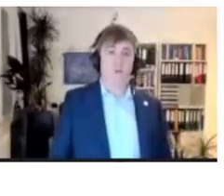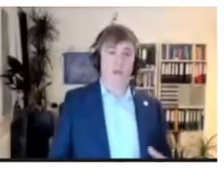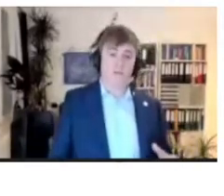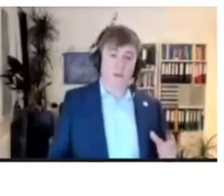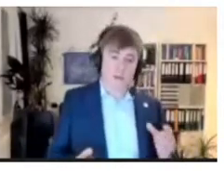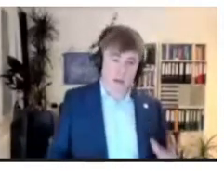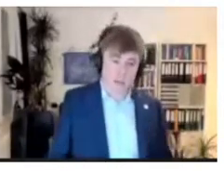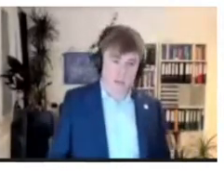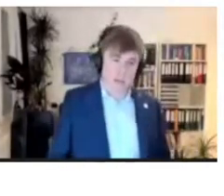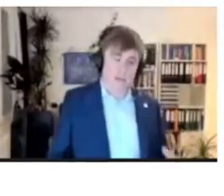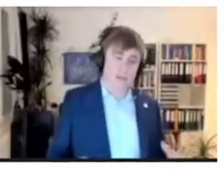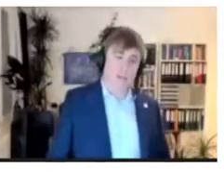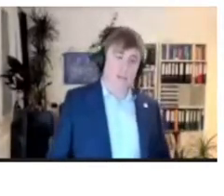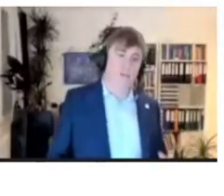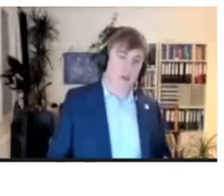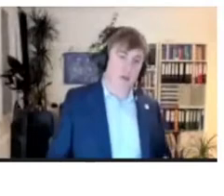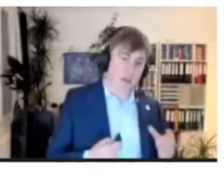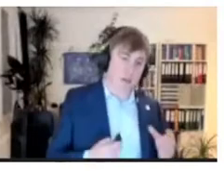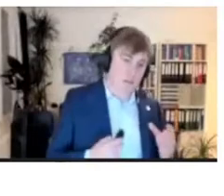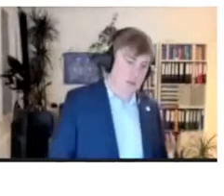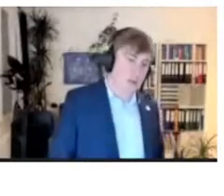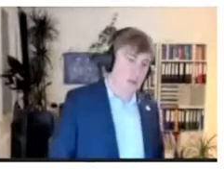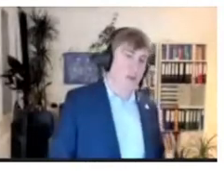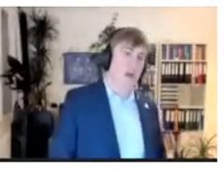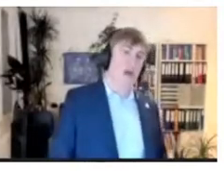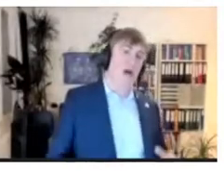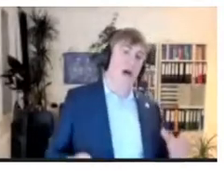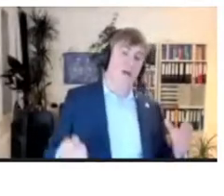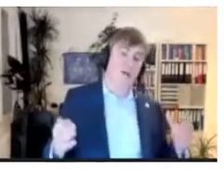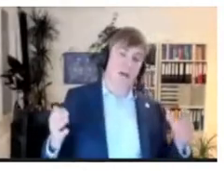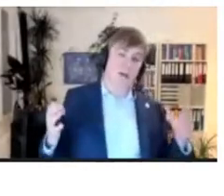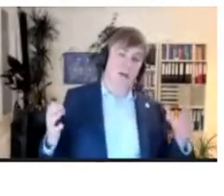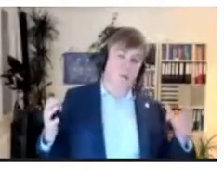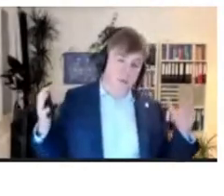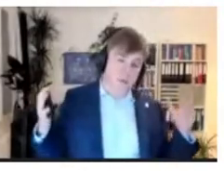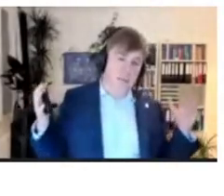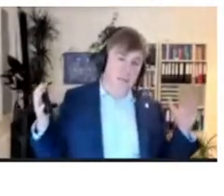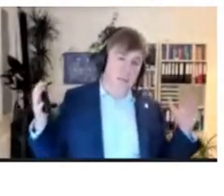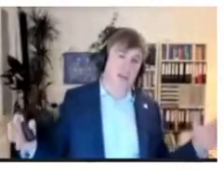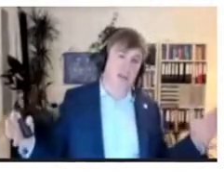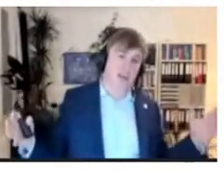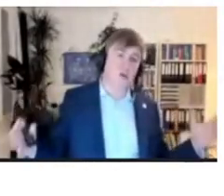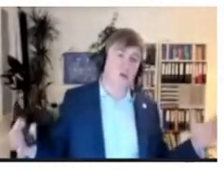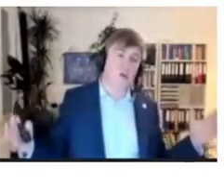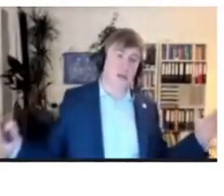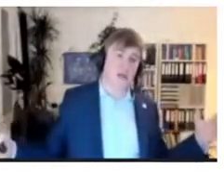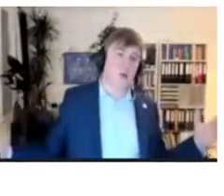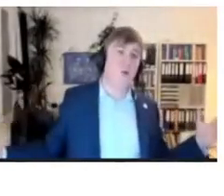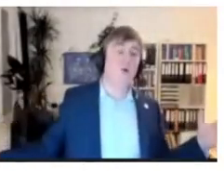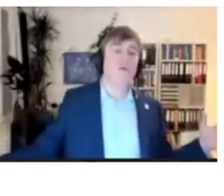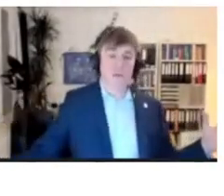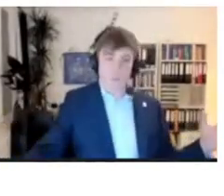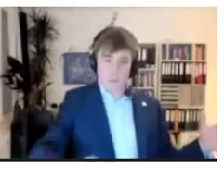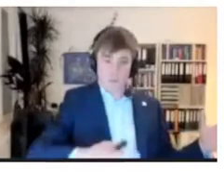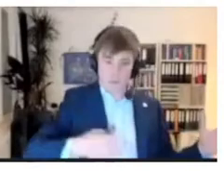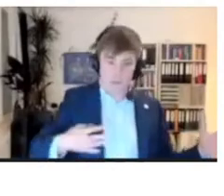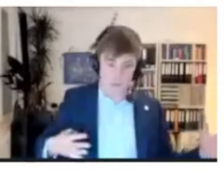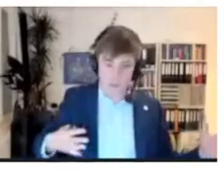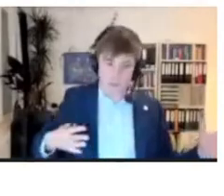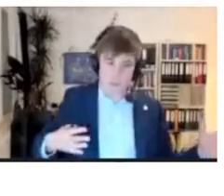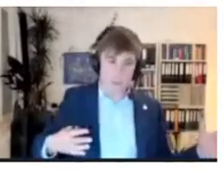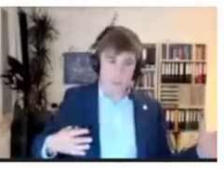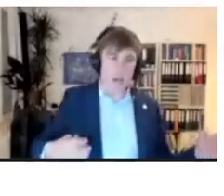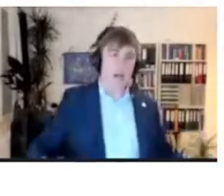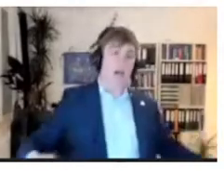we have conducted intensive economic research and released a study that looked at all of the european